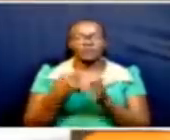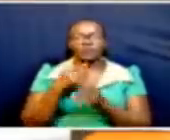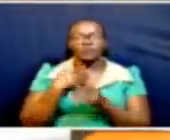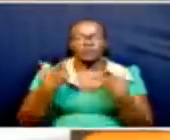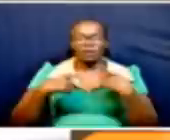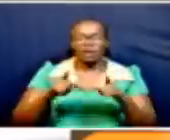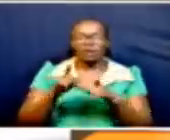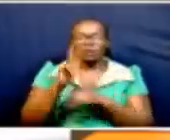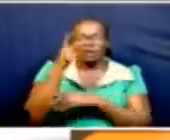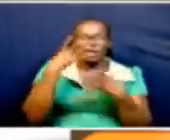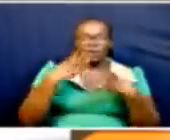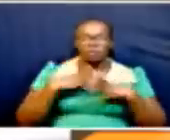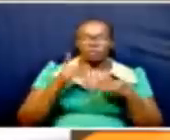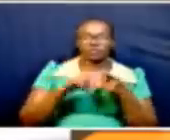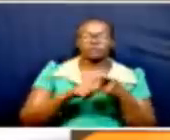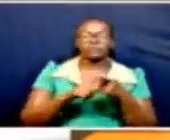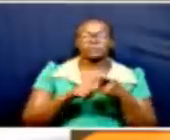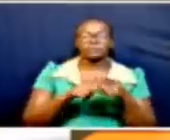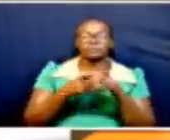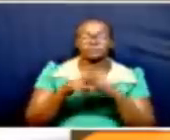tax. We saw what happened.